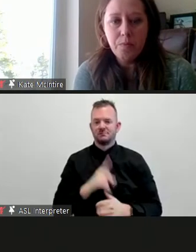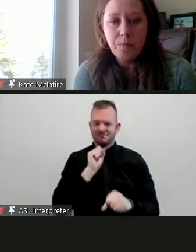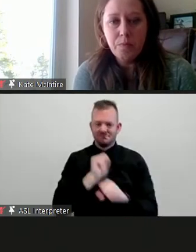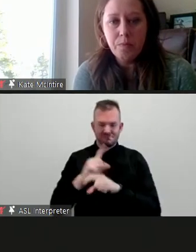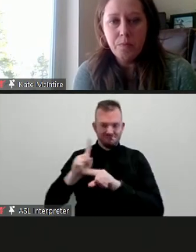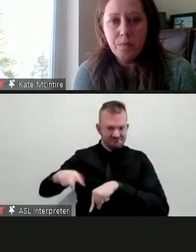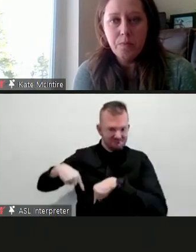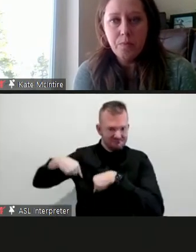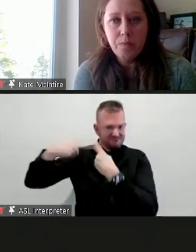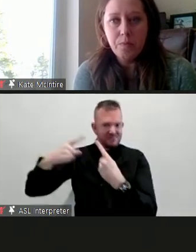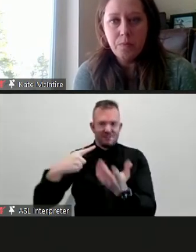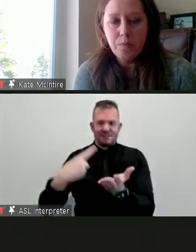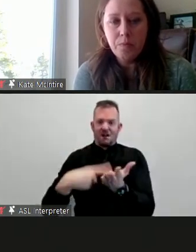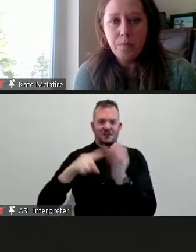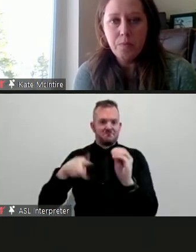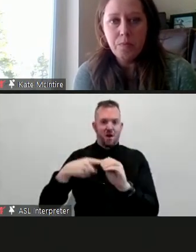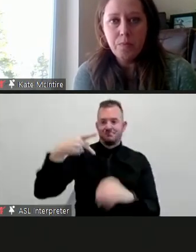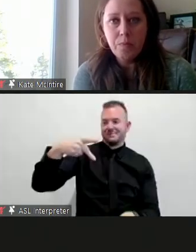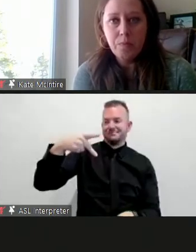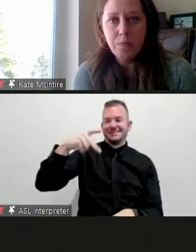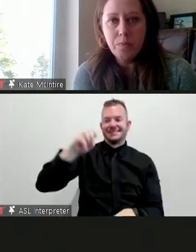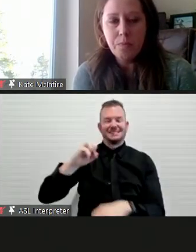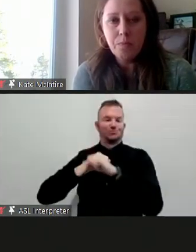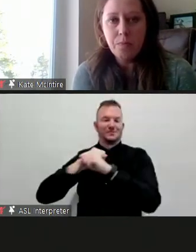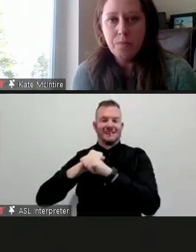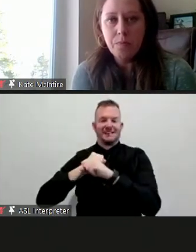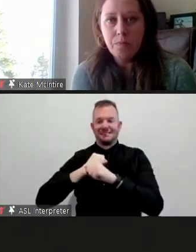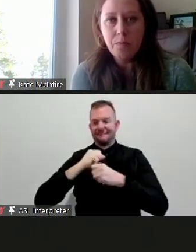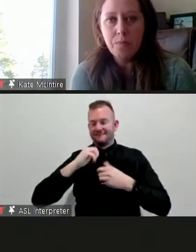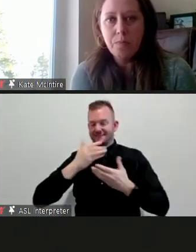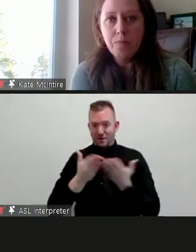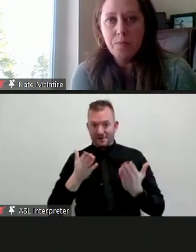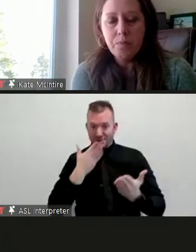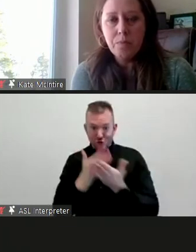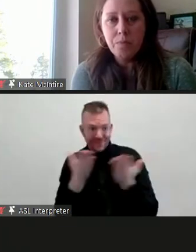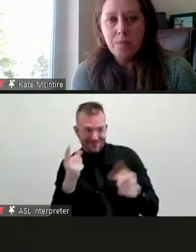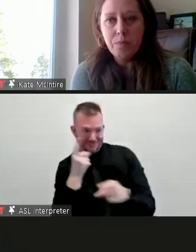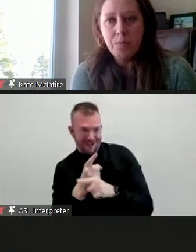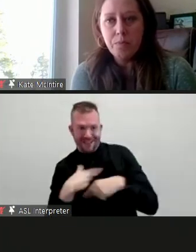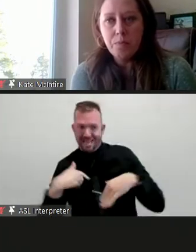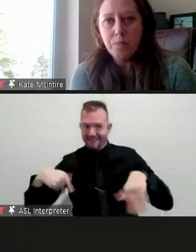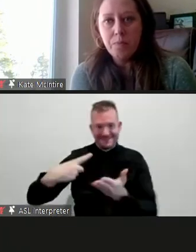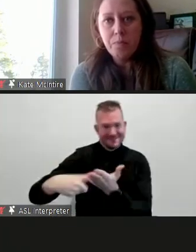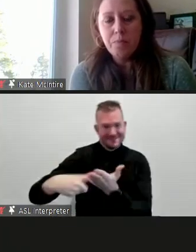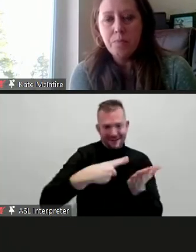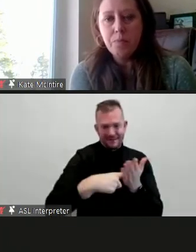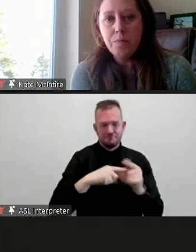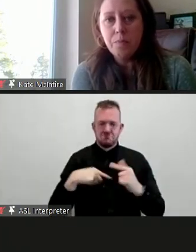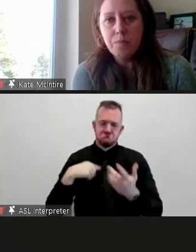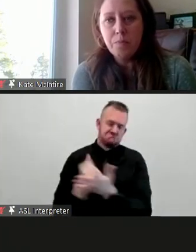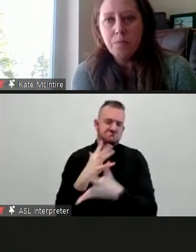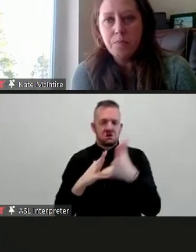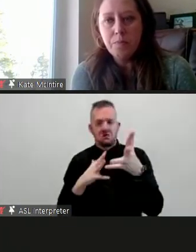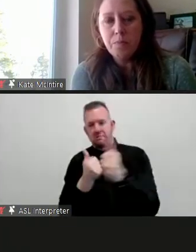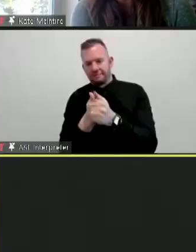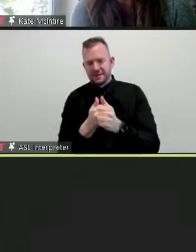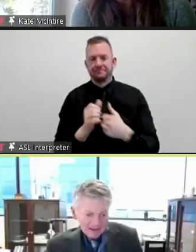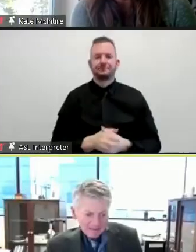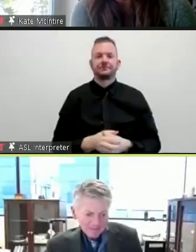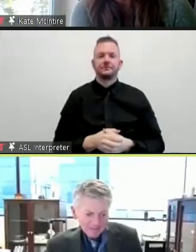which is a good thing. But I just wanted to give a brief update so you understand where we are with